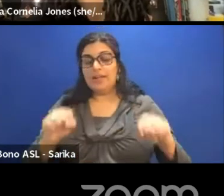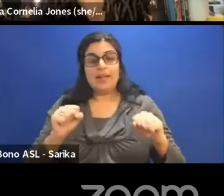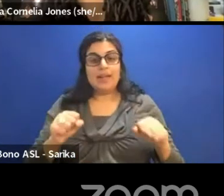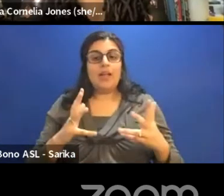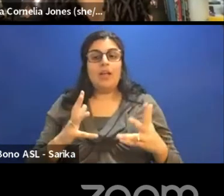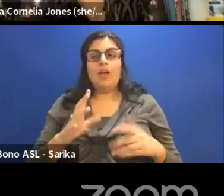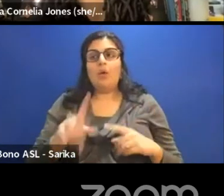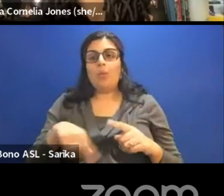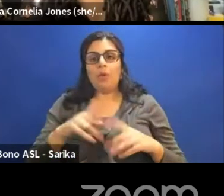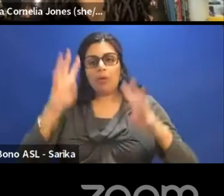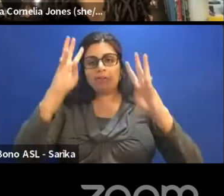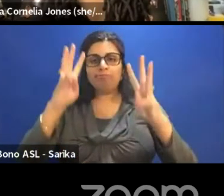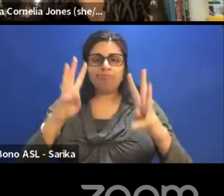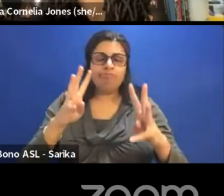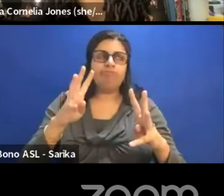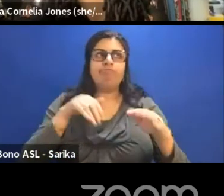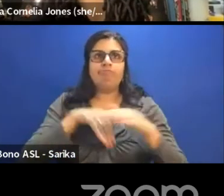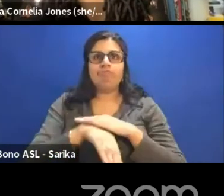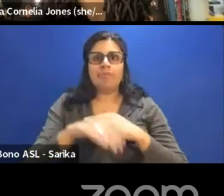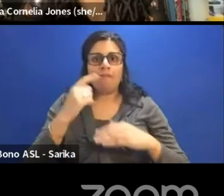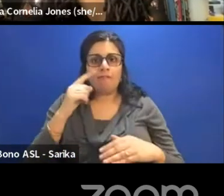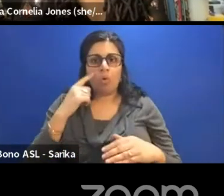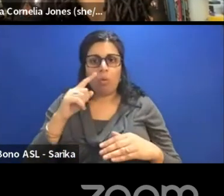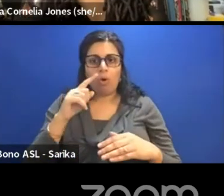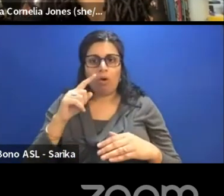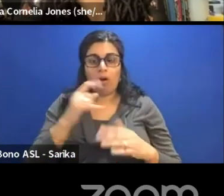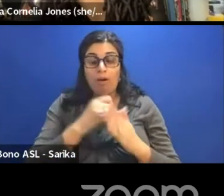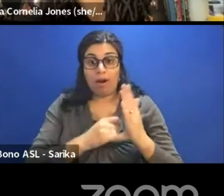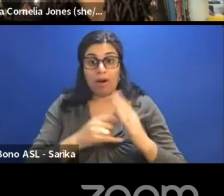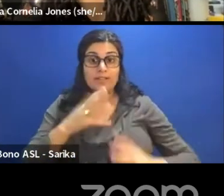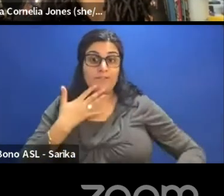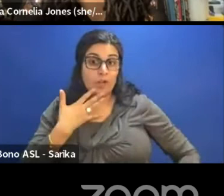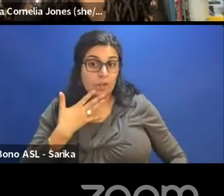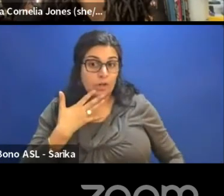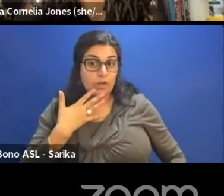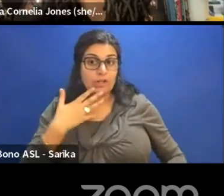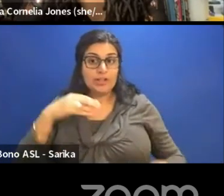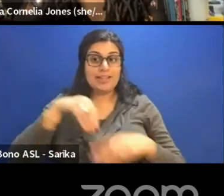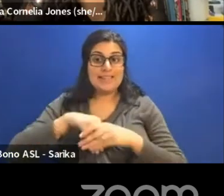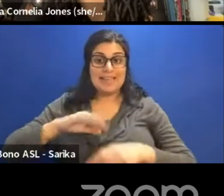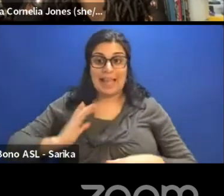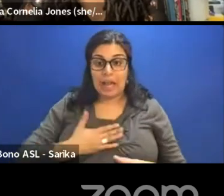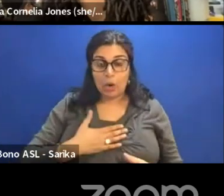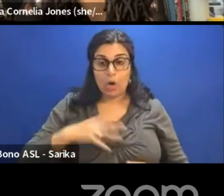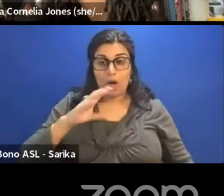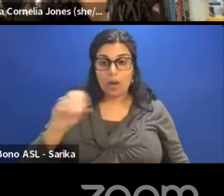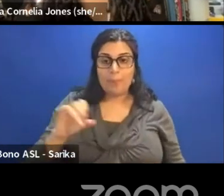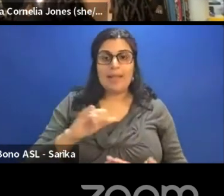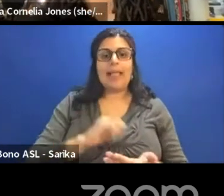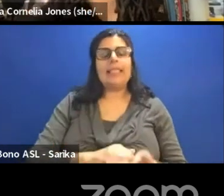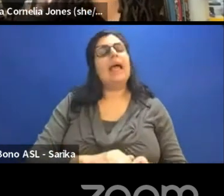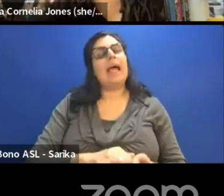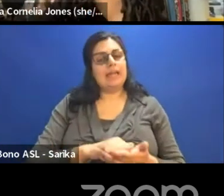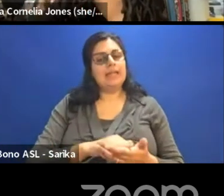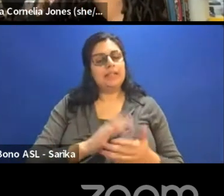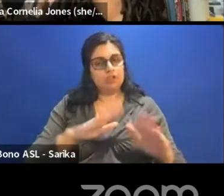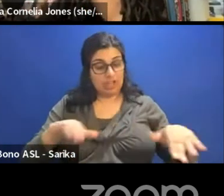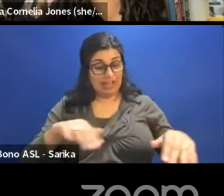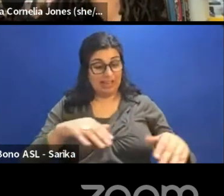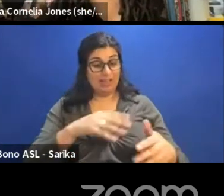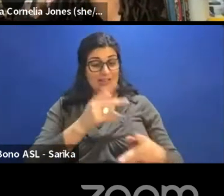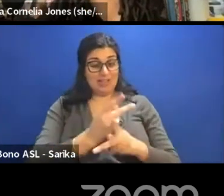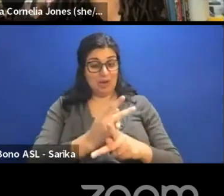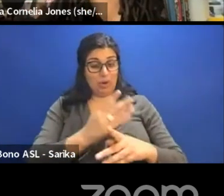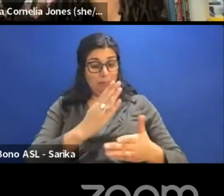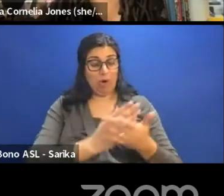to creating access for artists of color within our company, like that is a barrier. So we're not